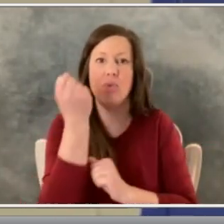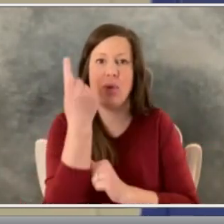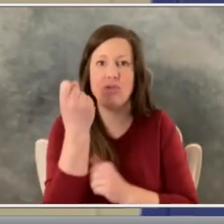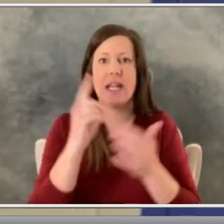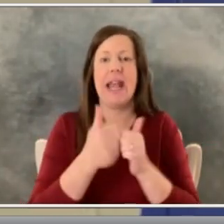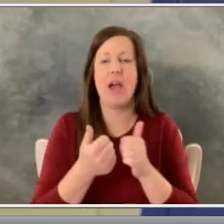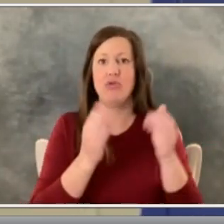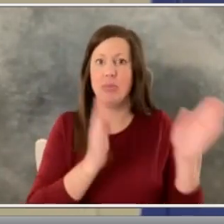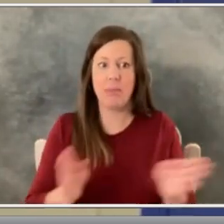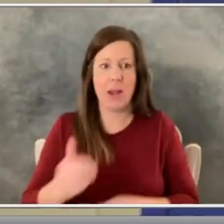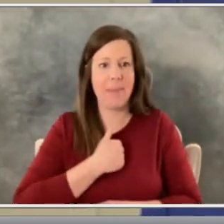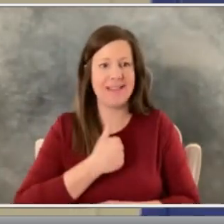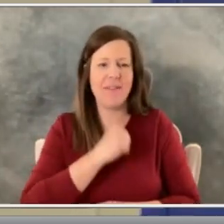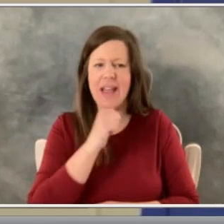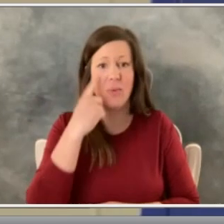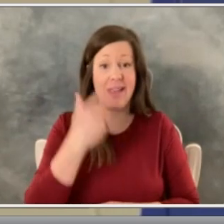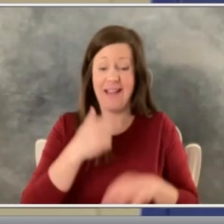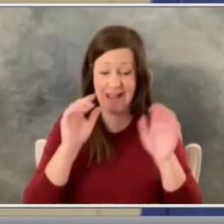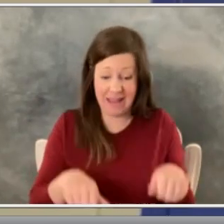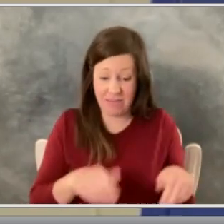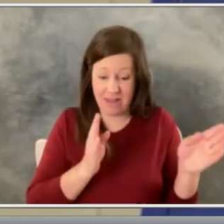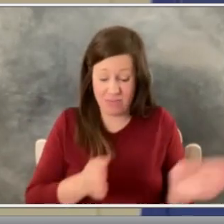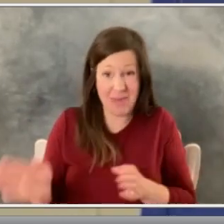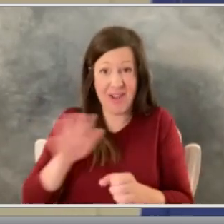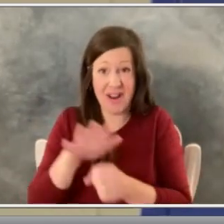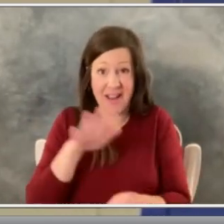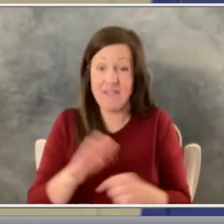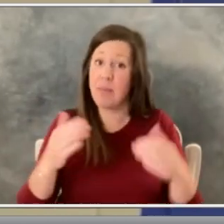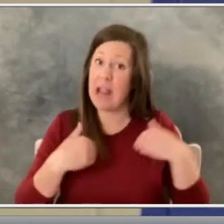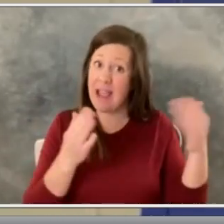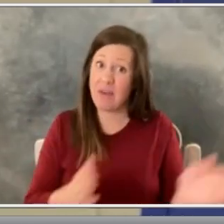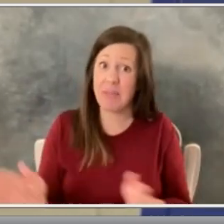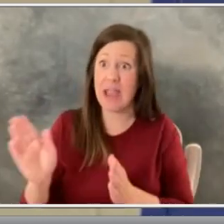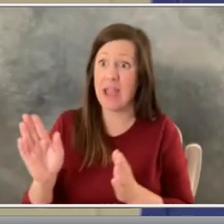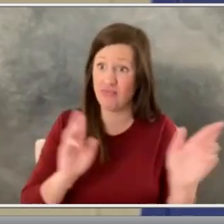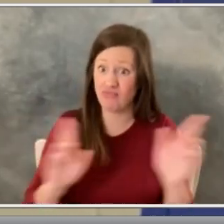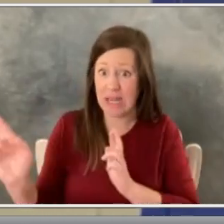And I don't think I can be prepared enough, but I do have a plan. I do have